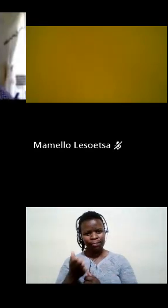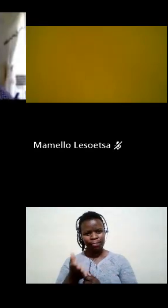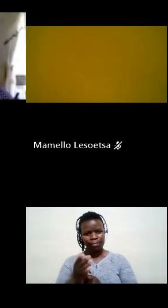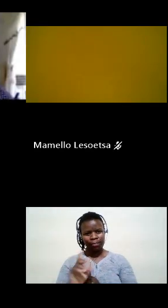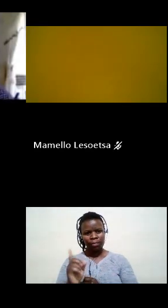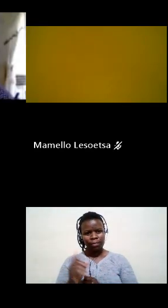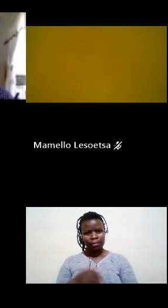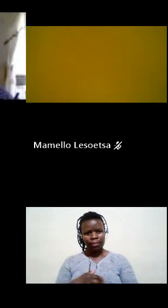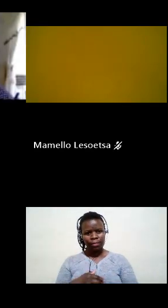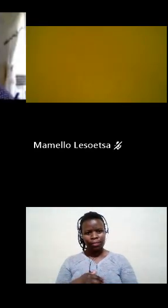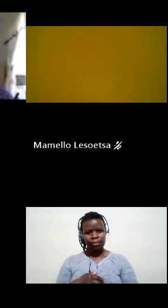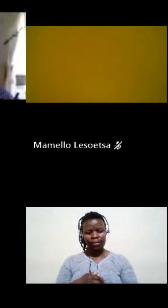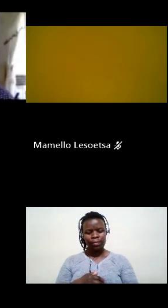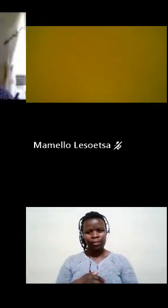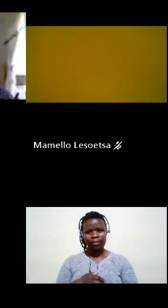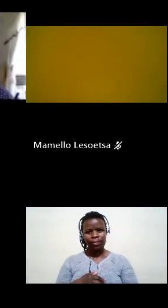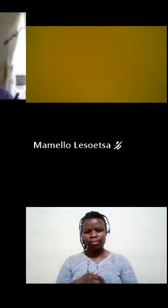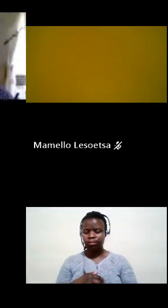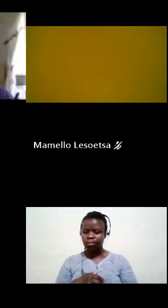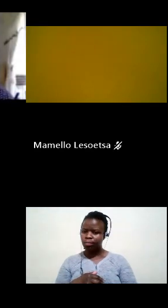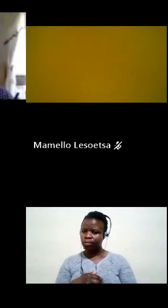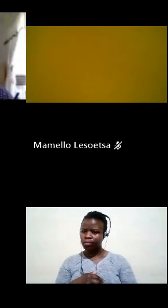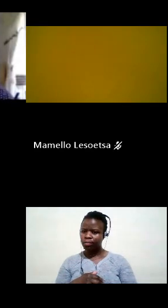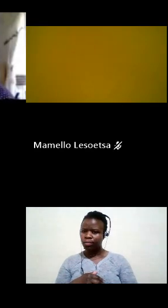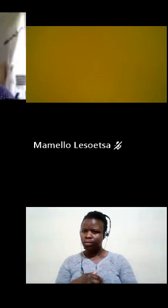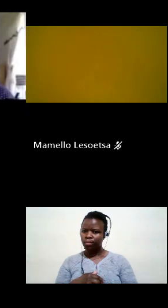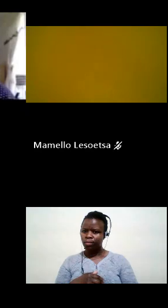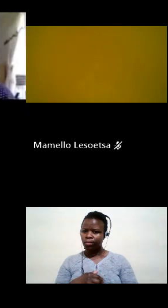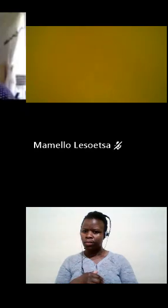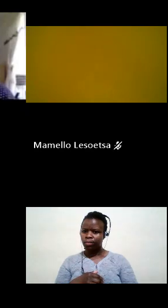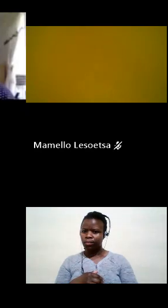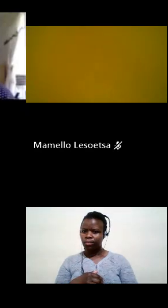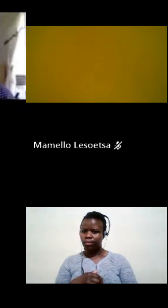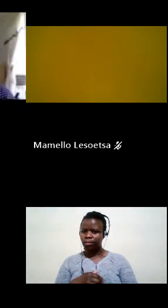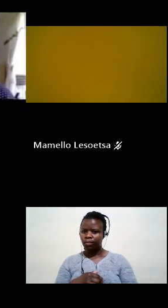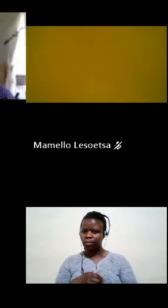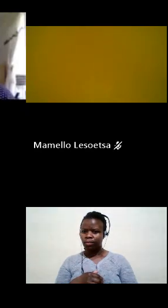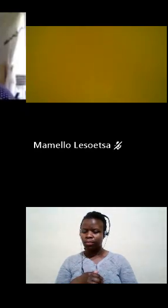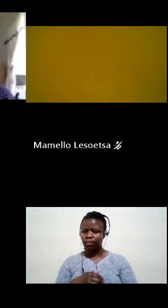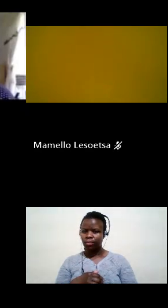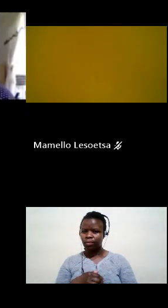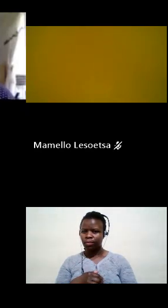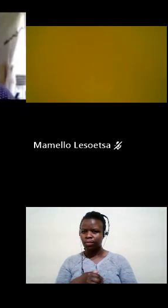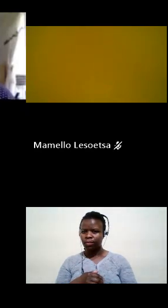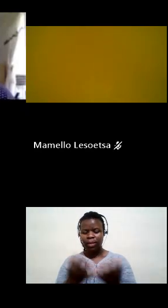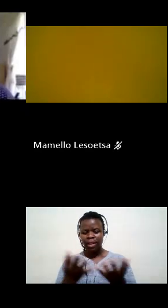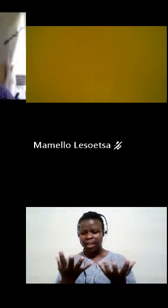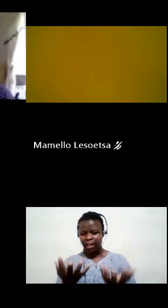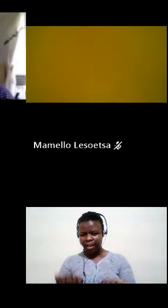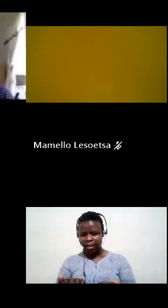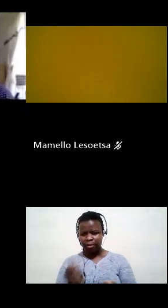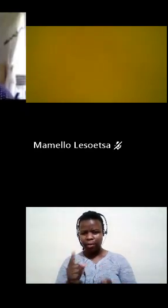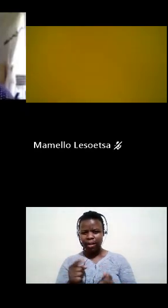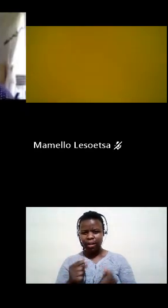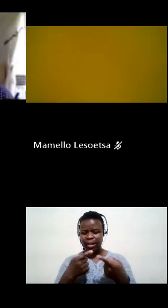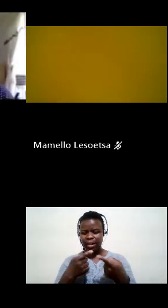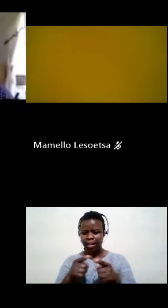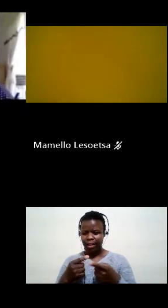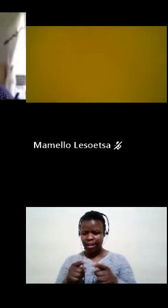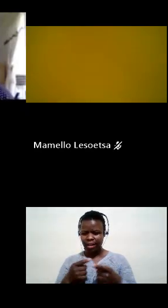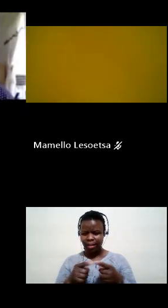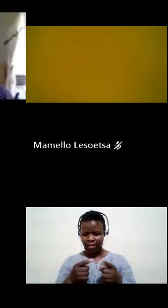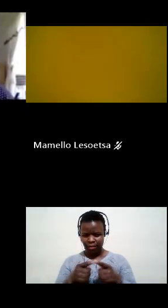because, her view was being blocked by those sitting in front and could not access her locker. And